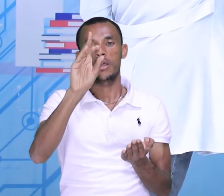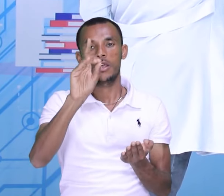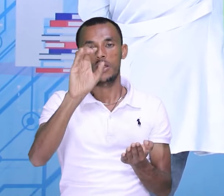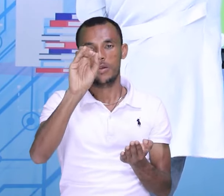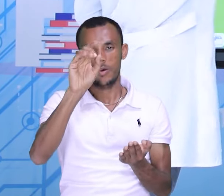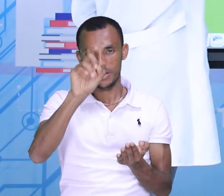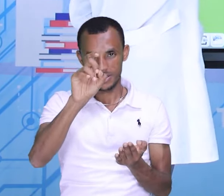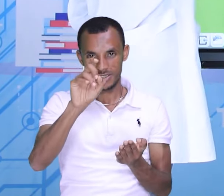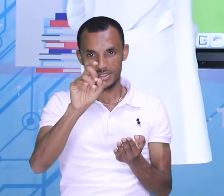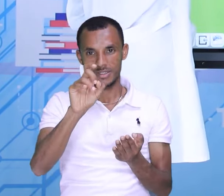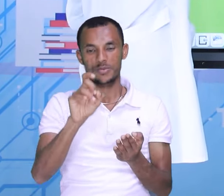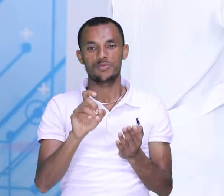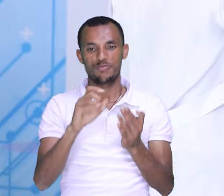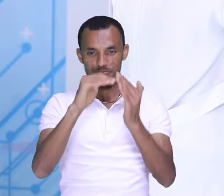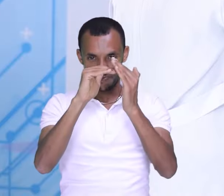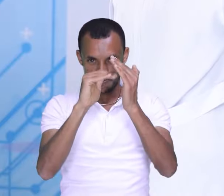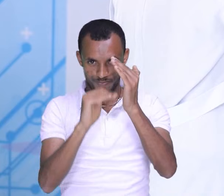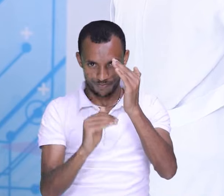reaction